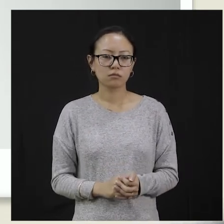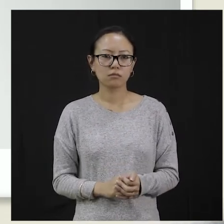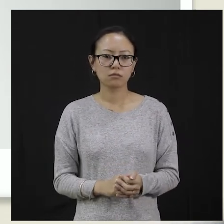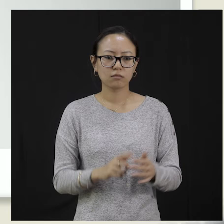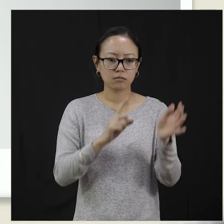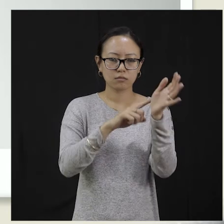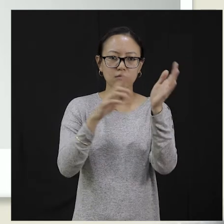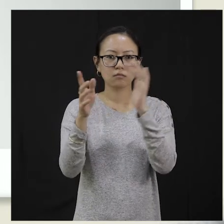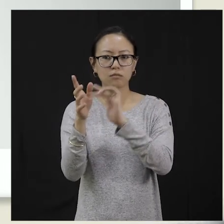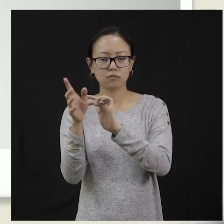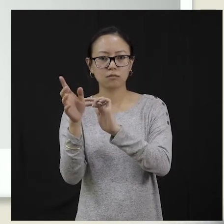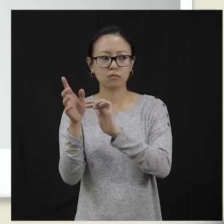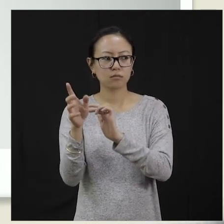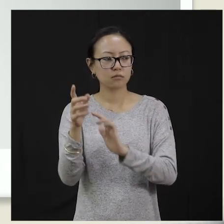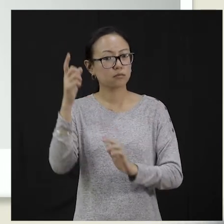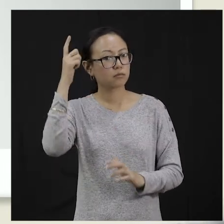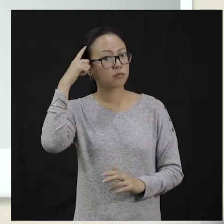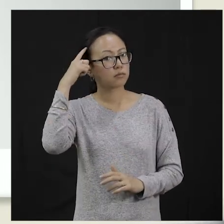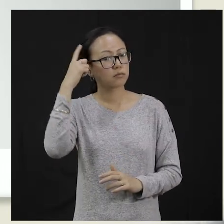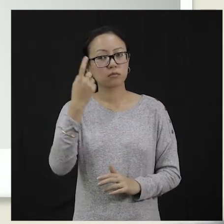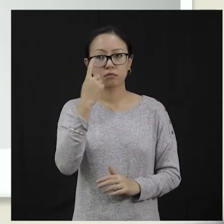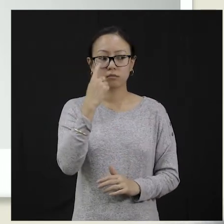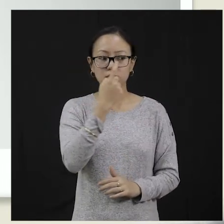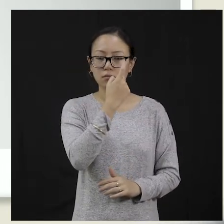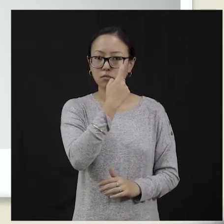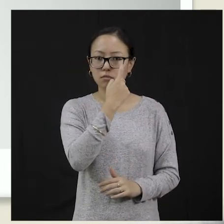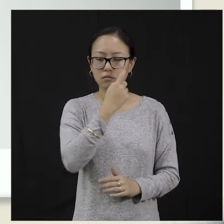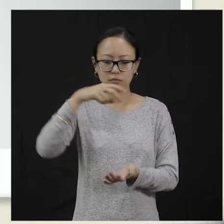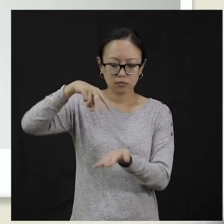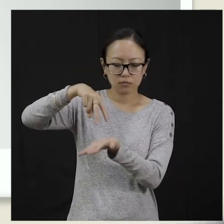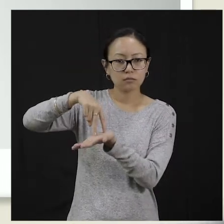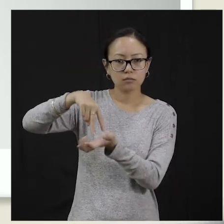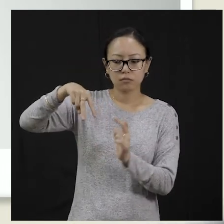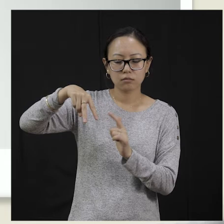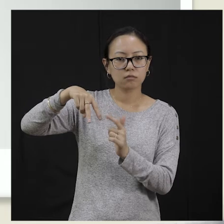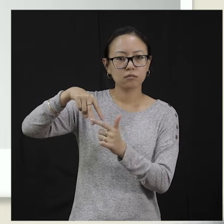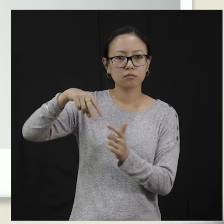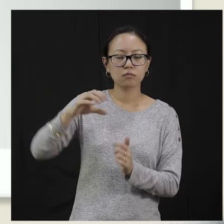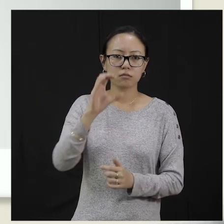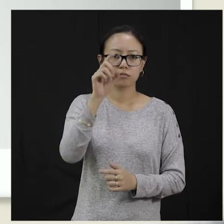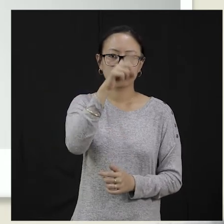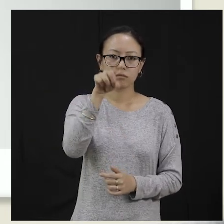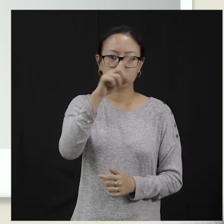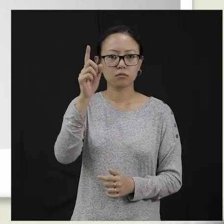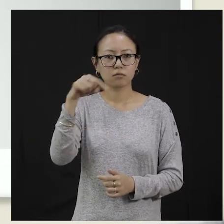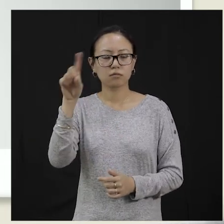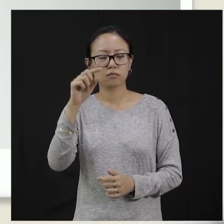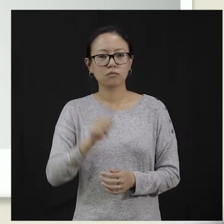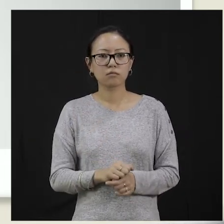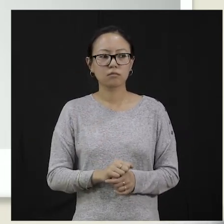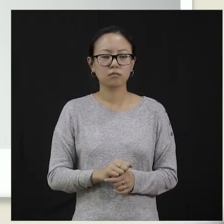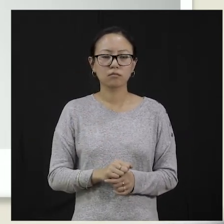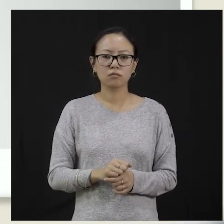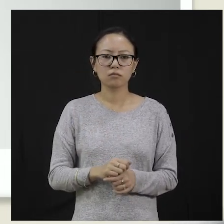In 2 hands, you can see the circles, and in legs, you can also see circles, right? Yes, then total